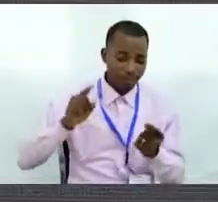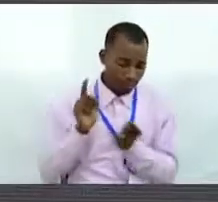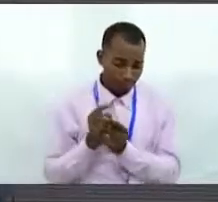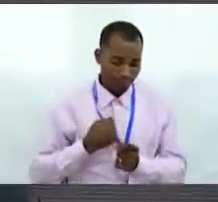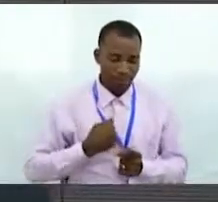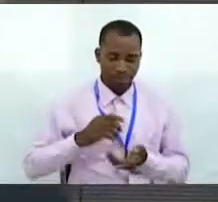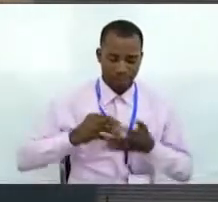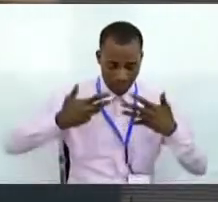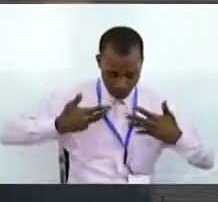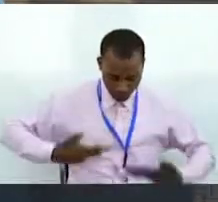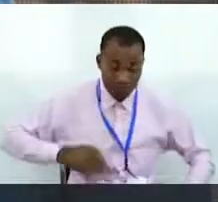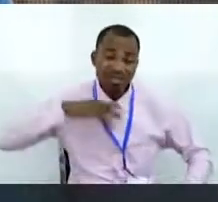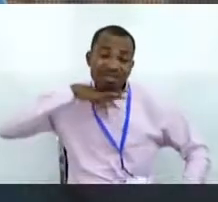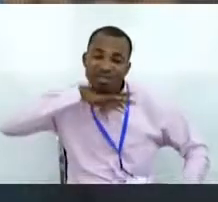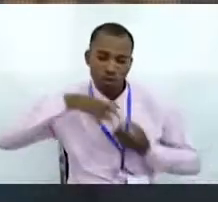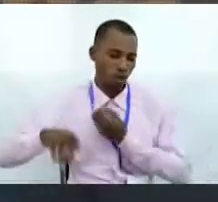puts on you His